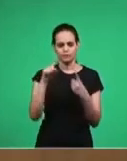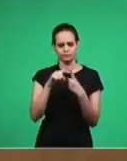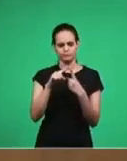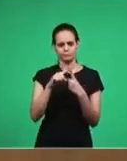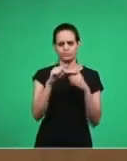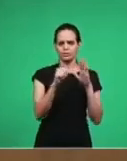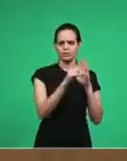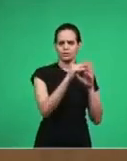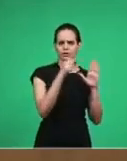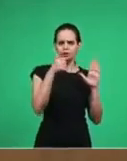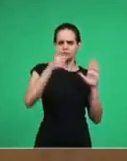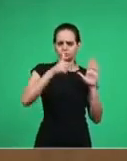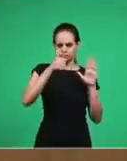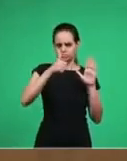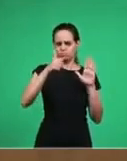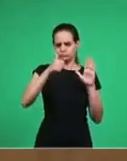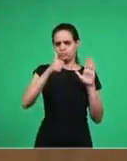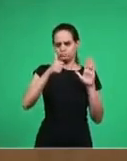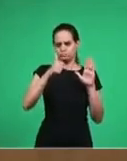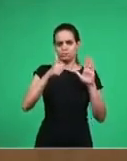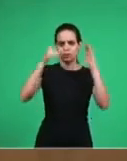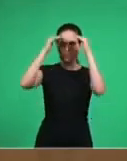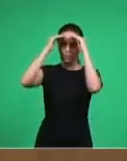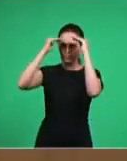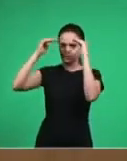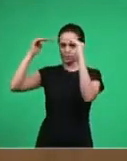Here in this first verse, we see the fear.